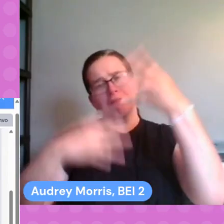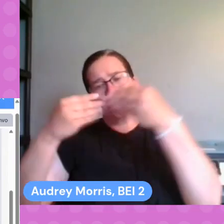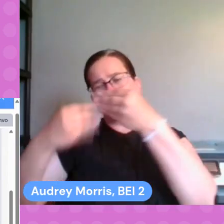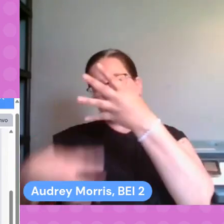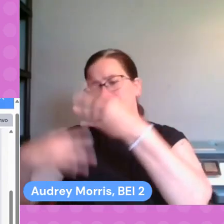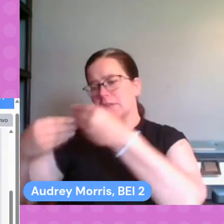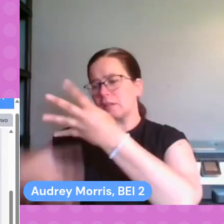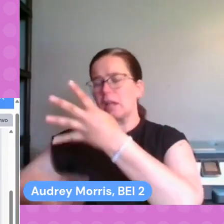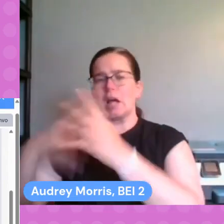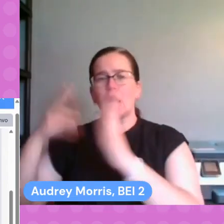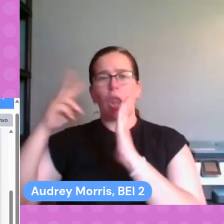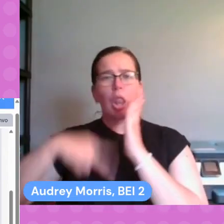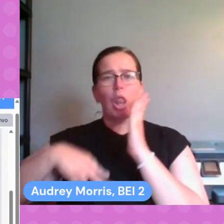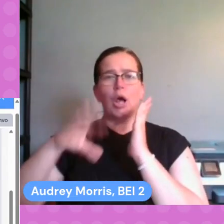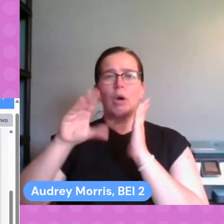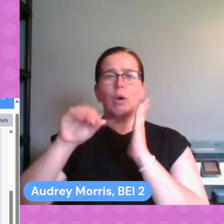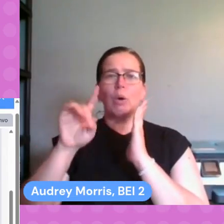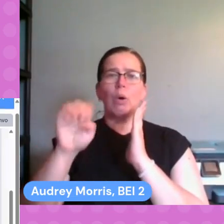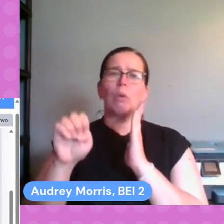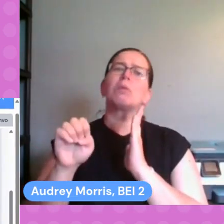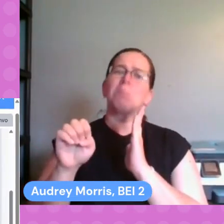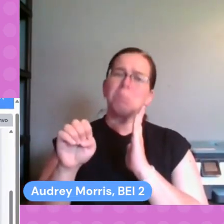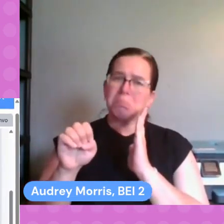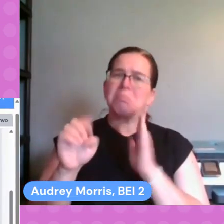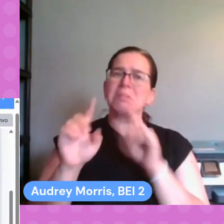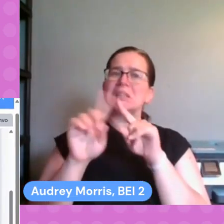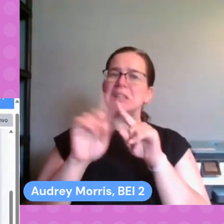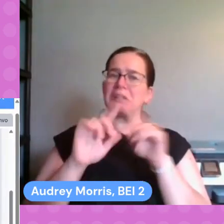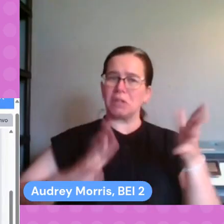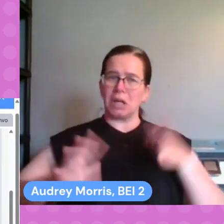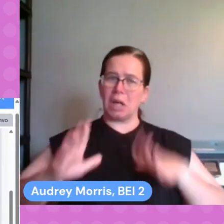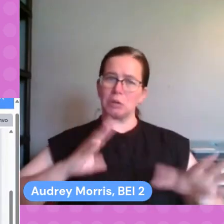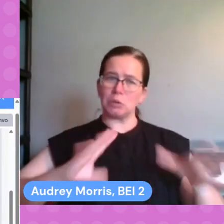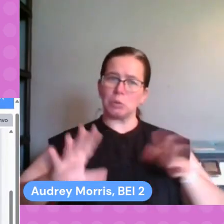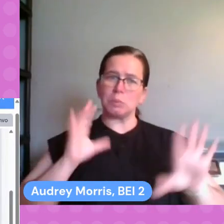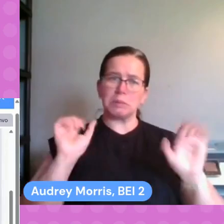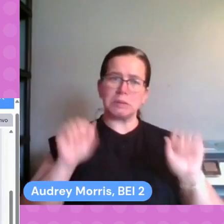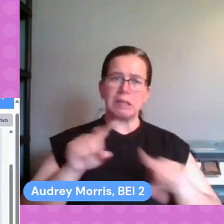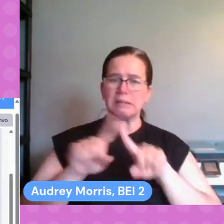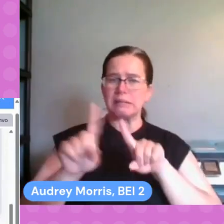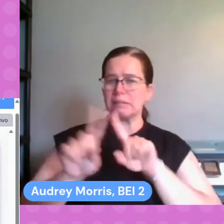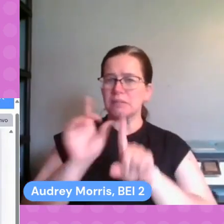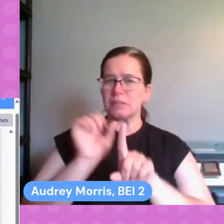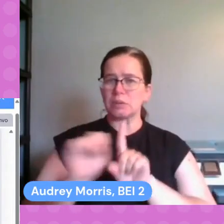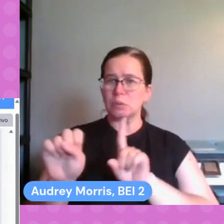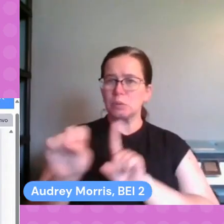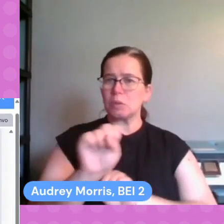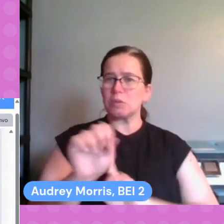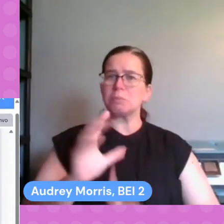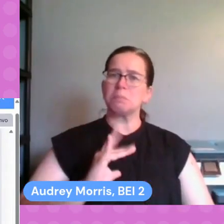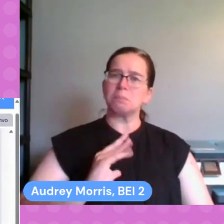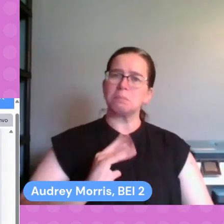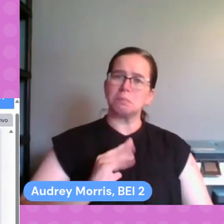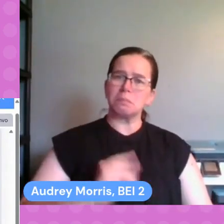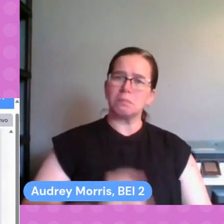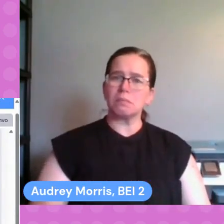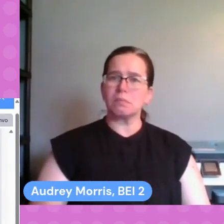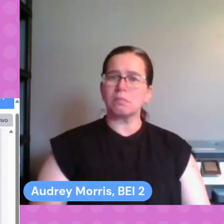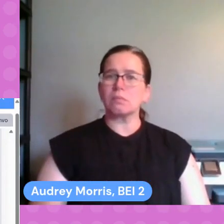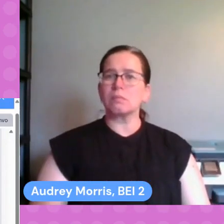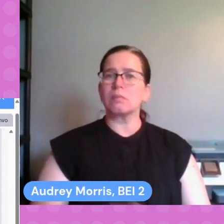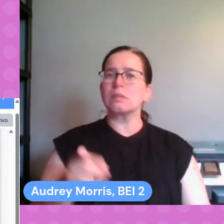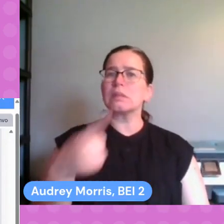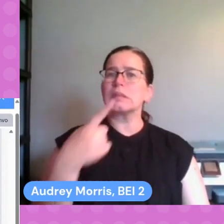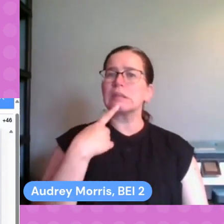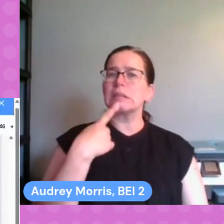this. Oh yeah, great. It has some different costumes in there for different situations. That's pretty cool. And then here's